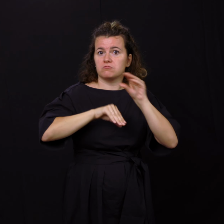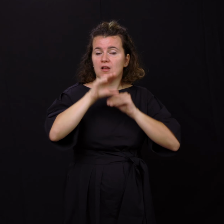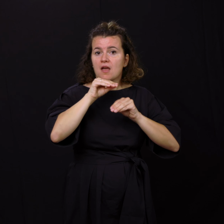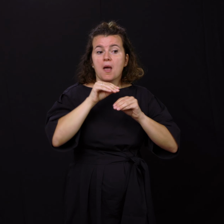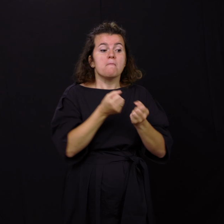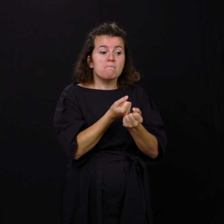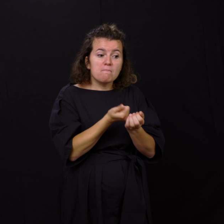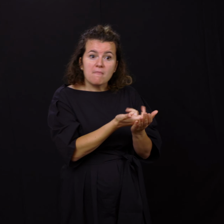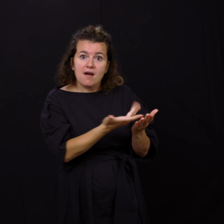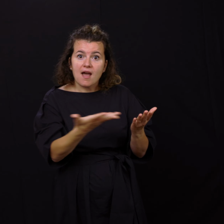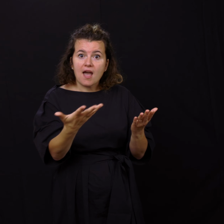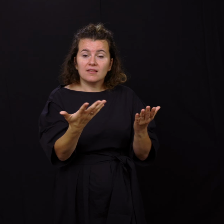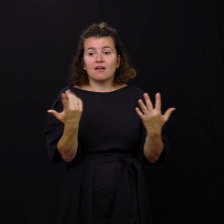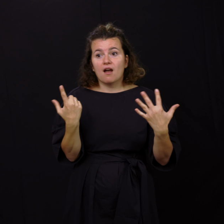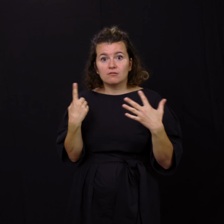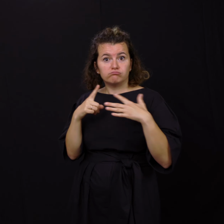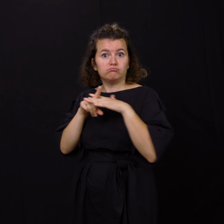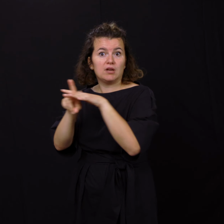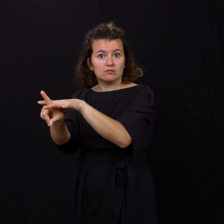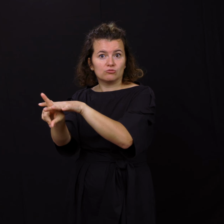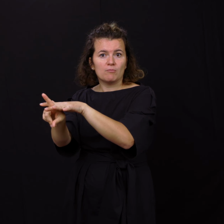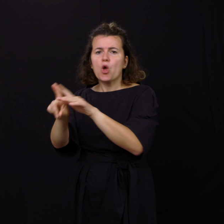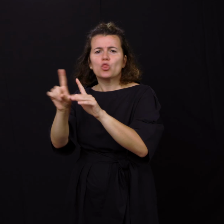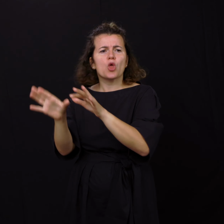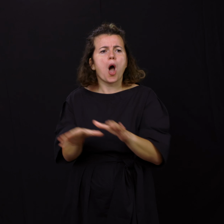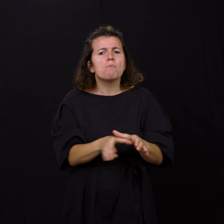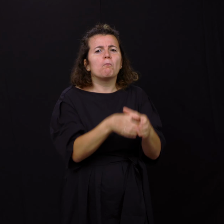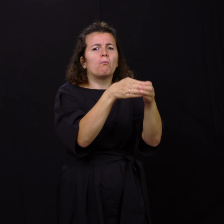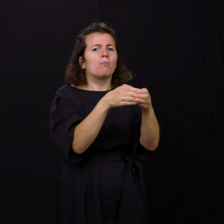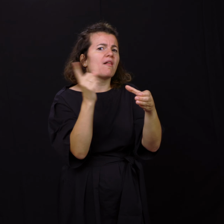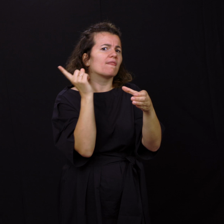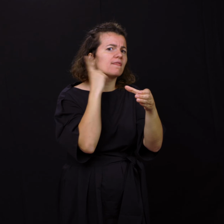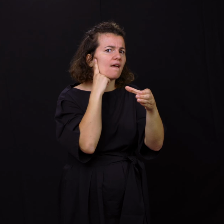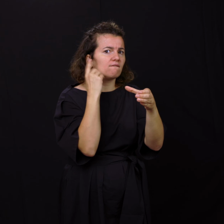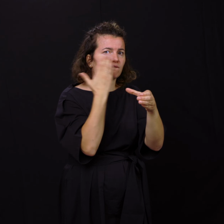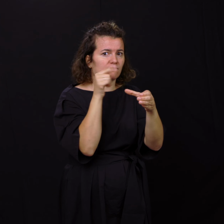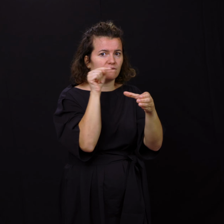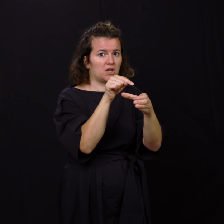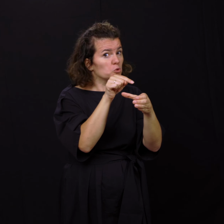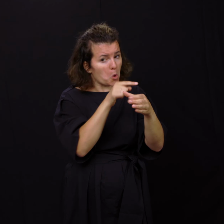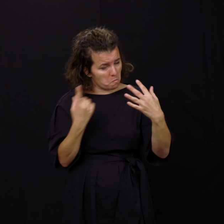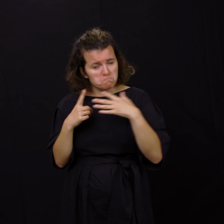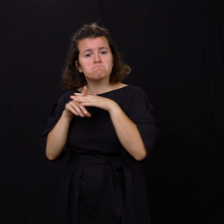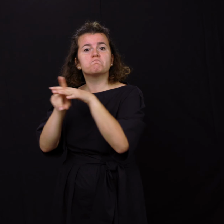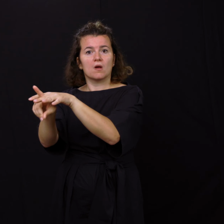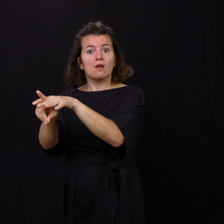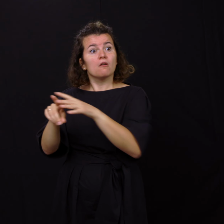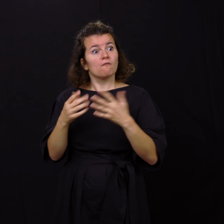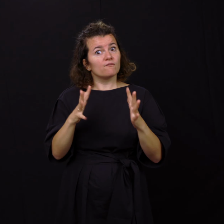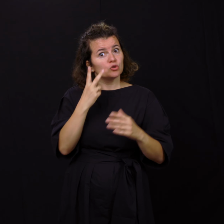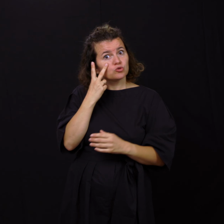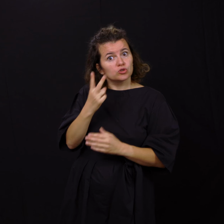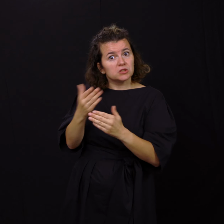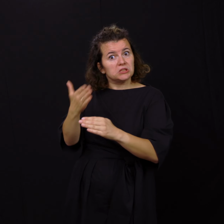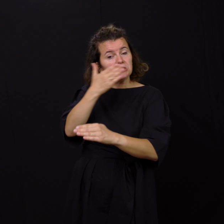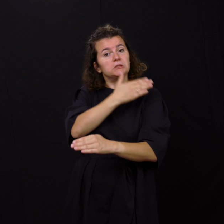schools instead of the schools for the deaf in the past. So that has been a revolutionary change in the treatment of patients with